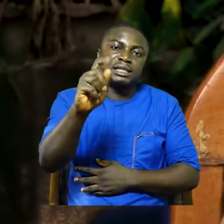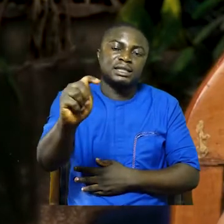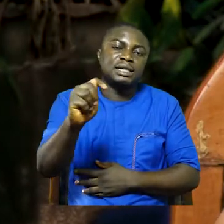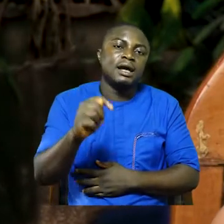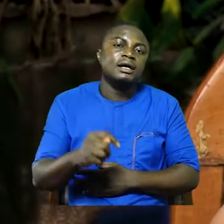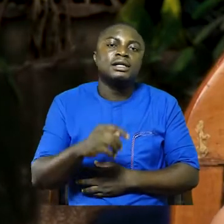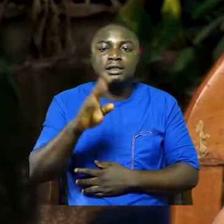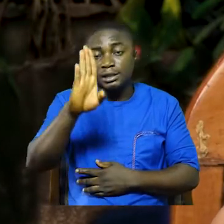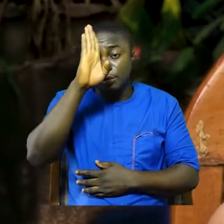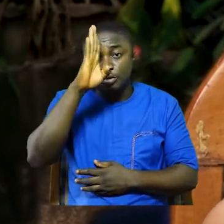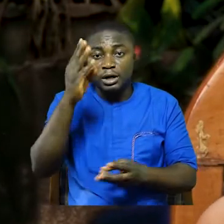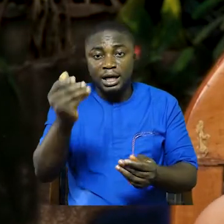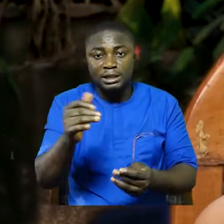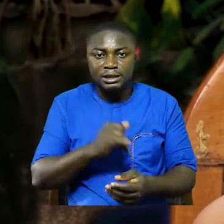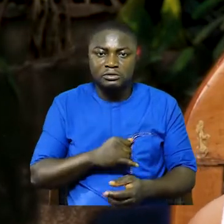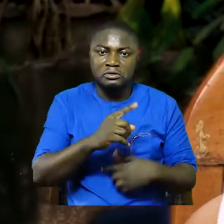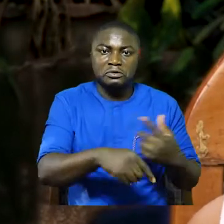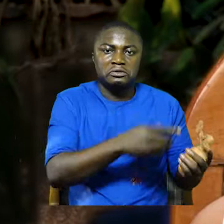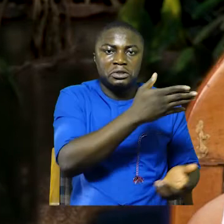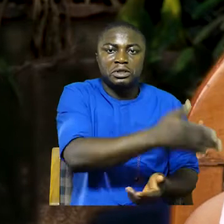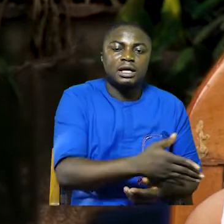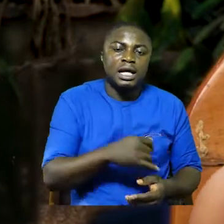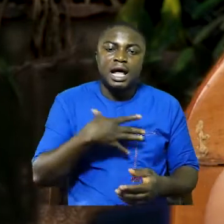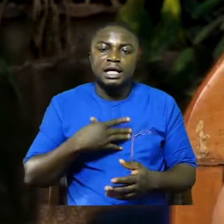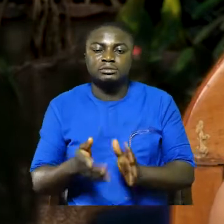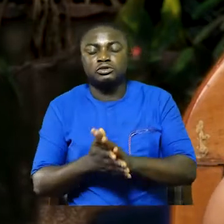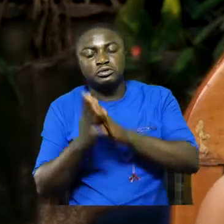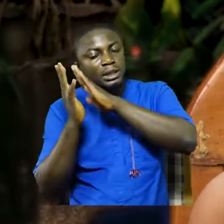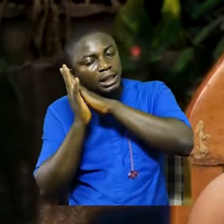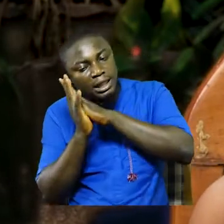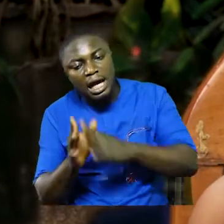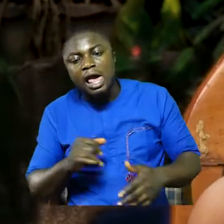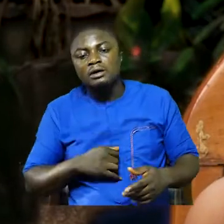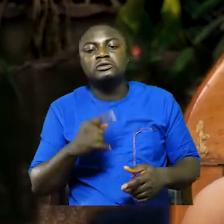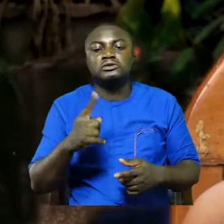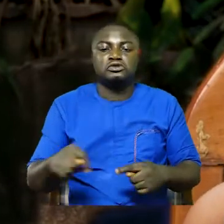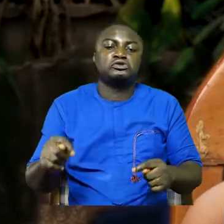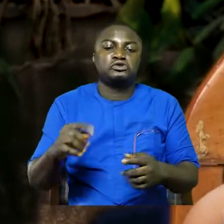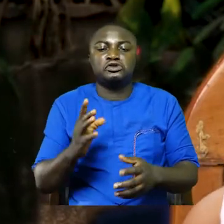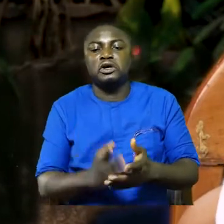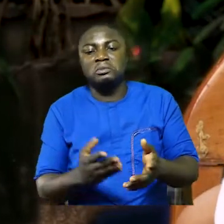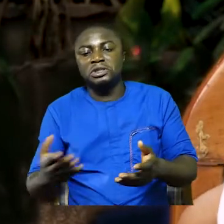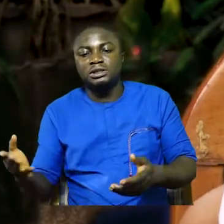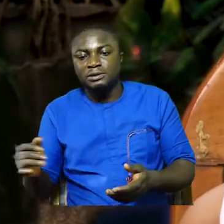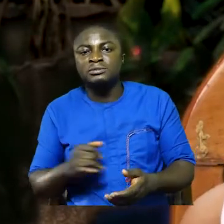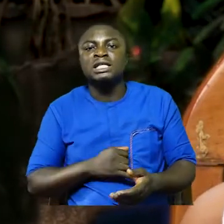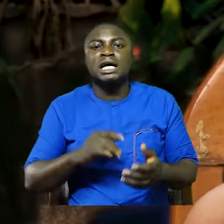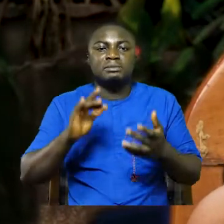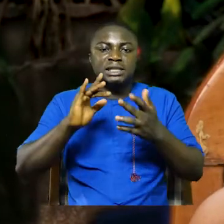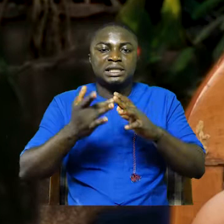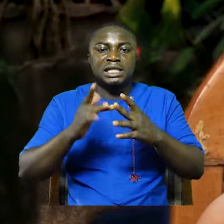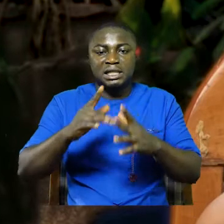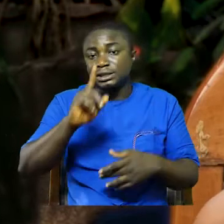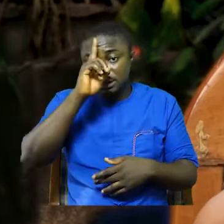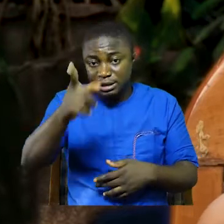So when we went there, he just told me to lie down on the bed. I lay down. He said I should do a few things, which I tried to do. He said, "Sure, I'm internet